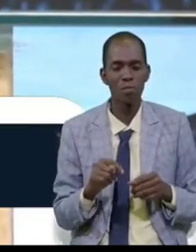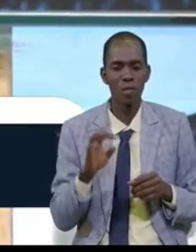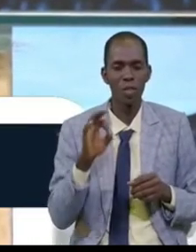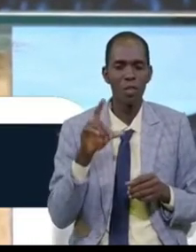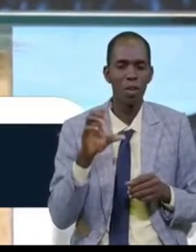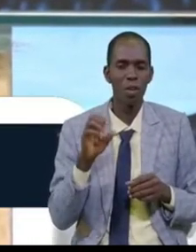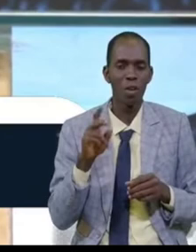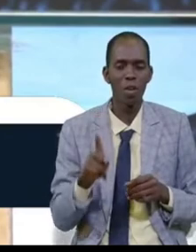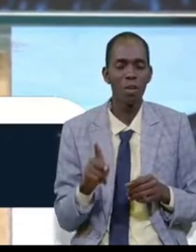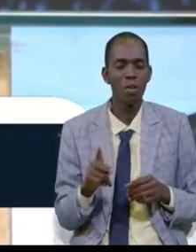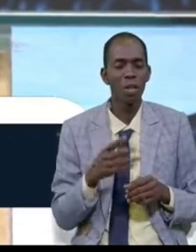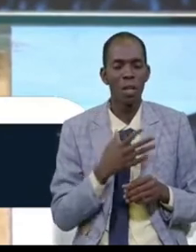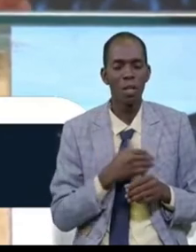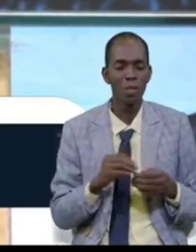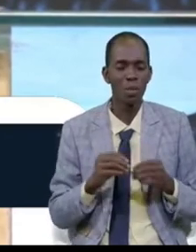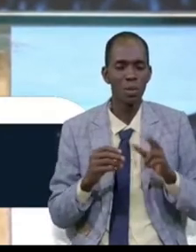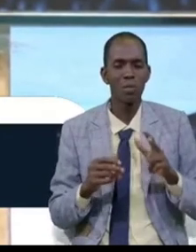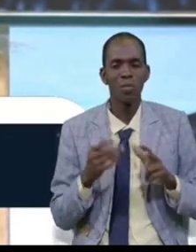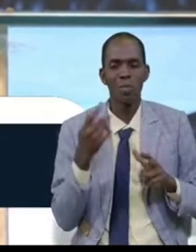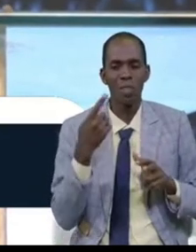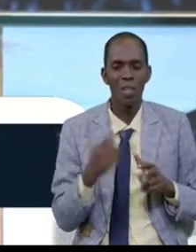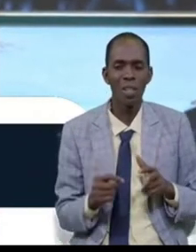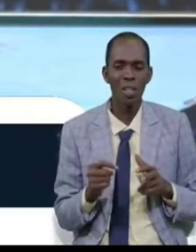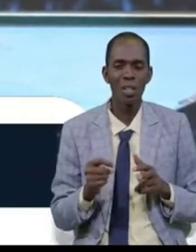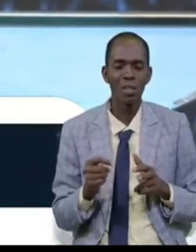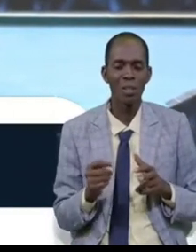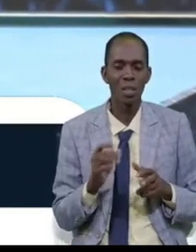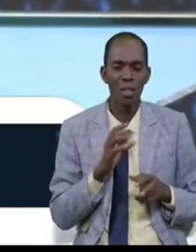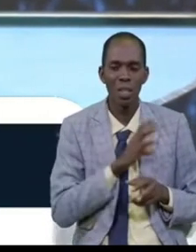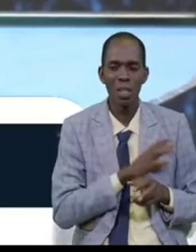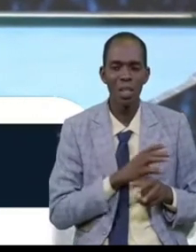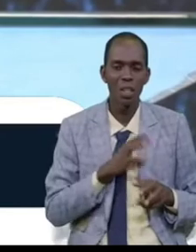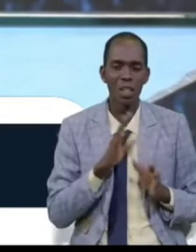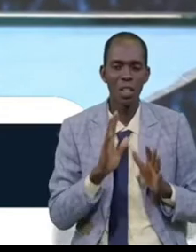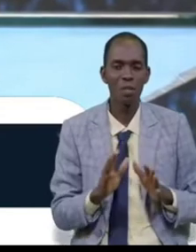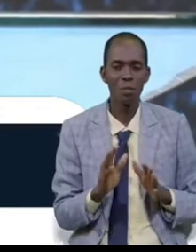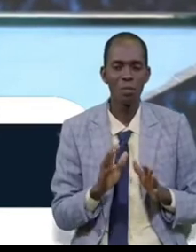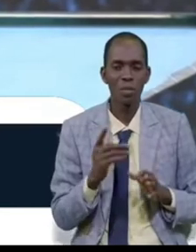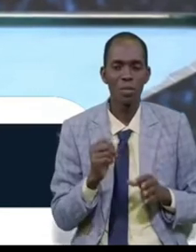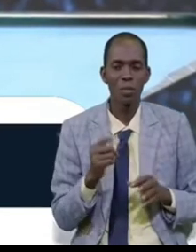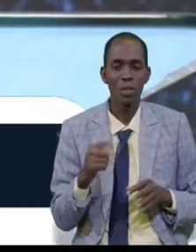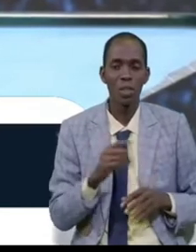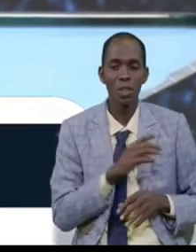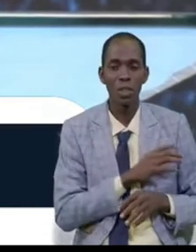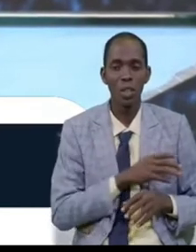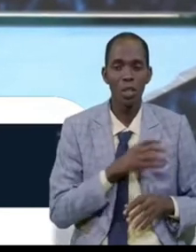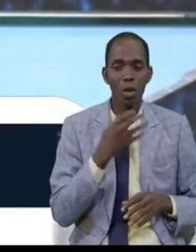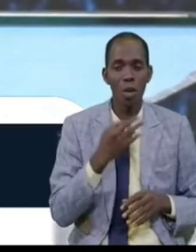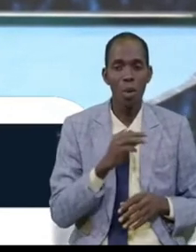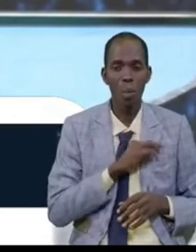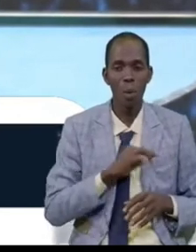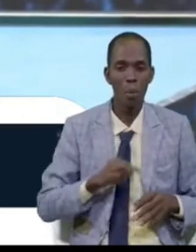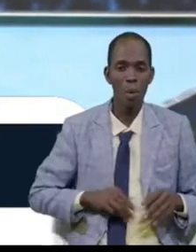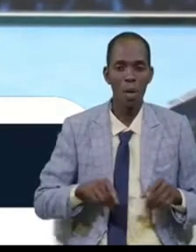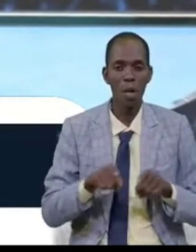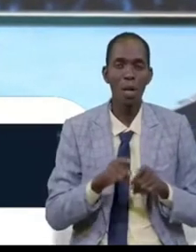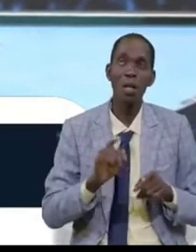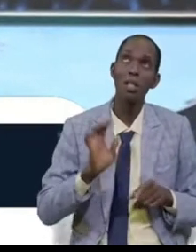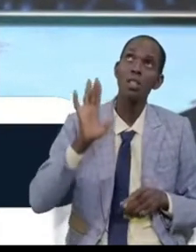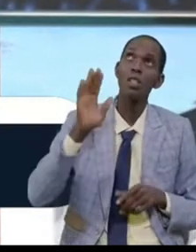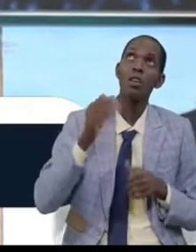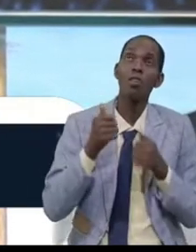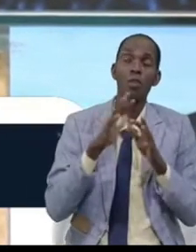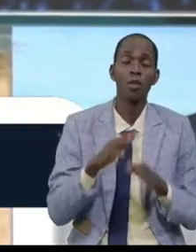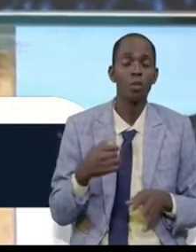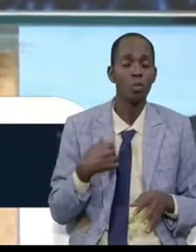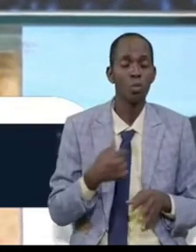members as his followers. He calls us to follow him. And so we are not people that are